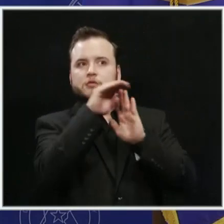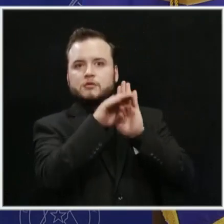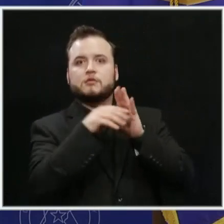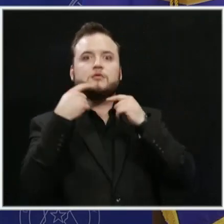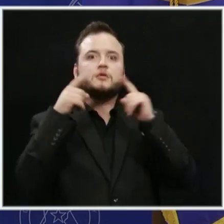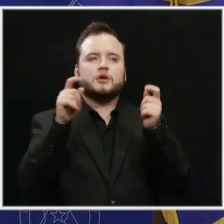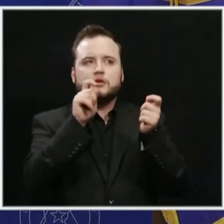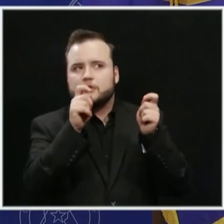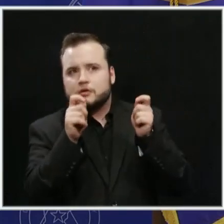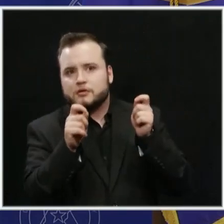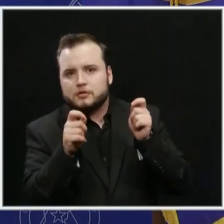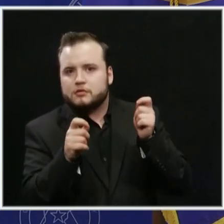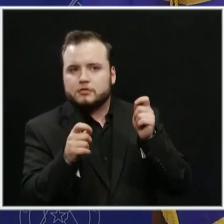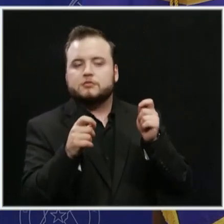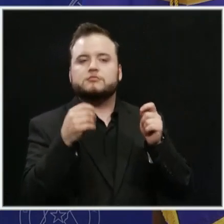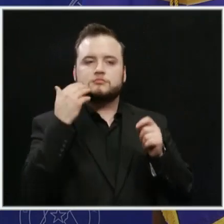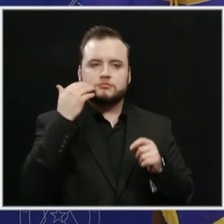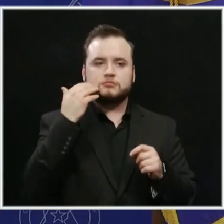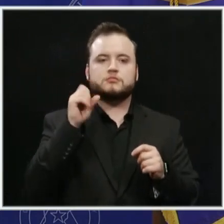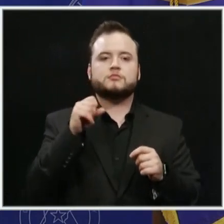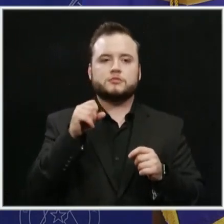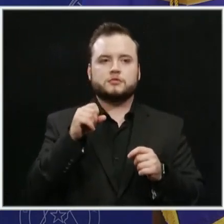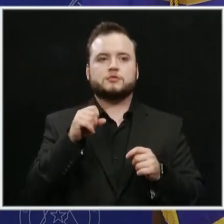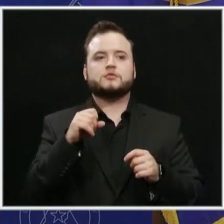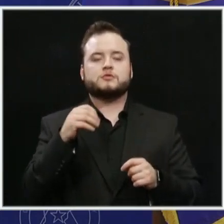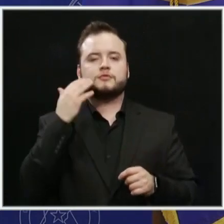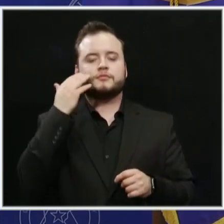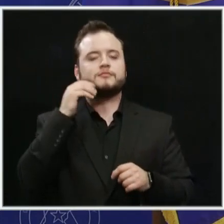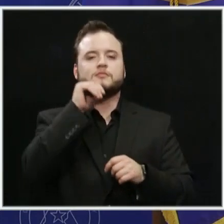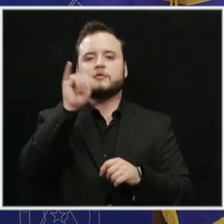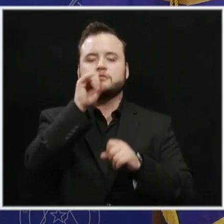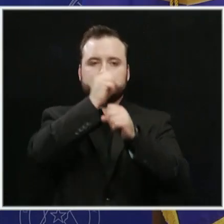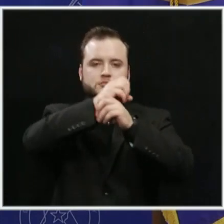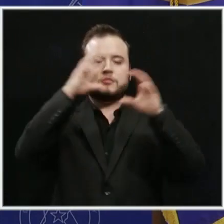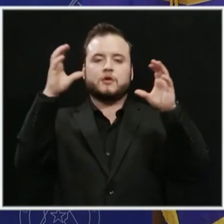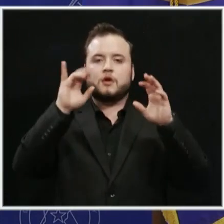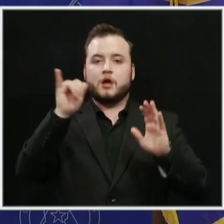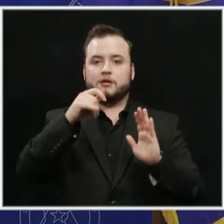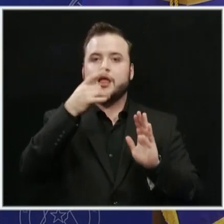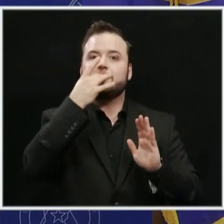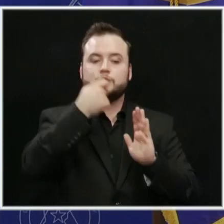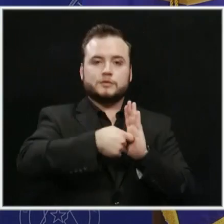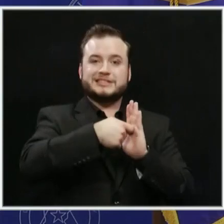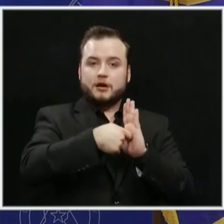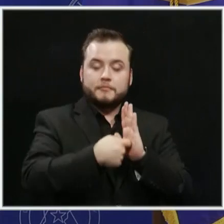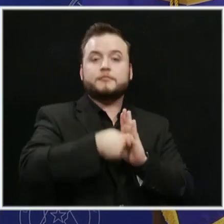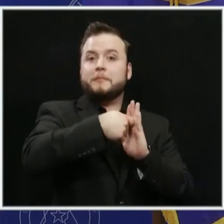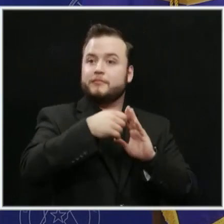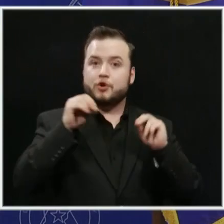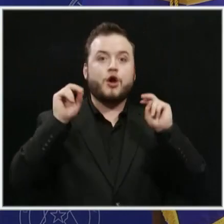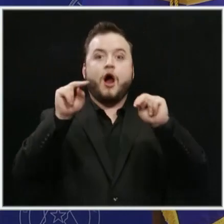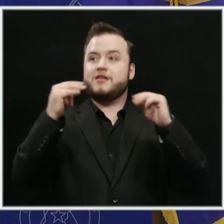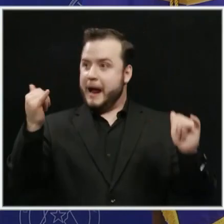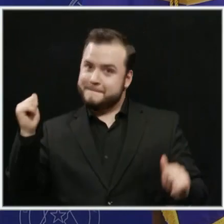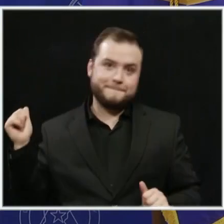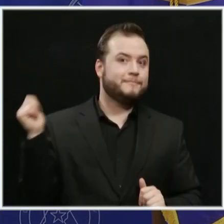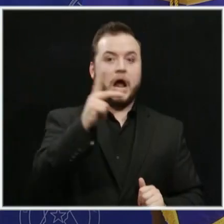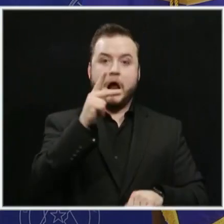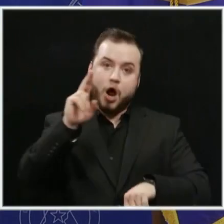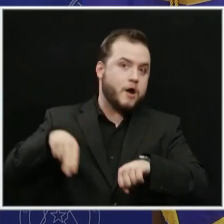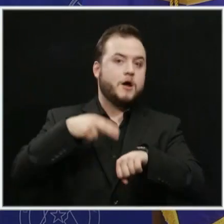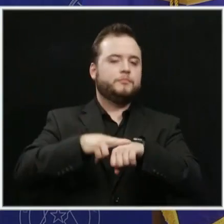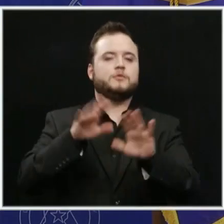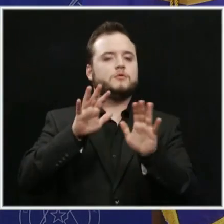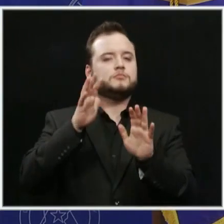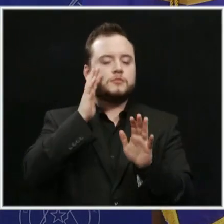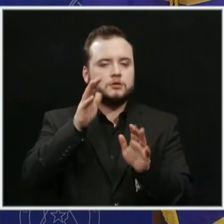be a light switch where everything comes back on. It's turning up that switch. So, yeah, I think we're moving in the right direction. I